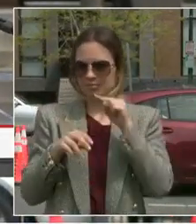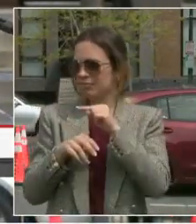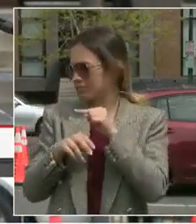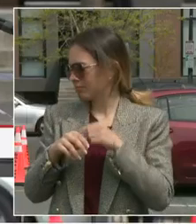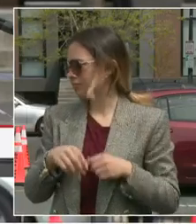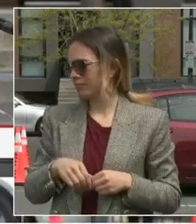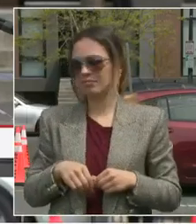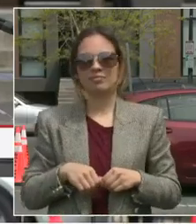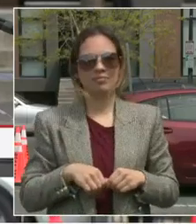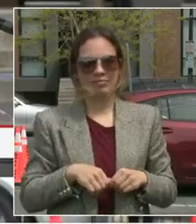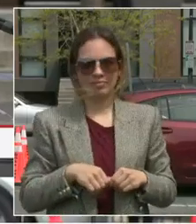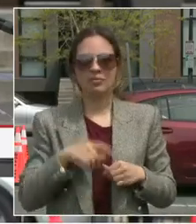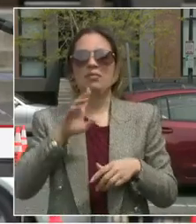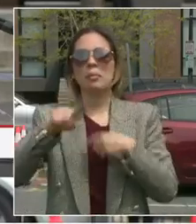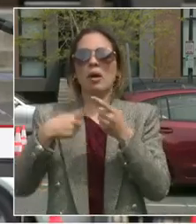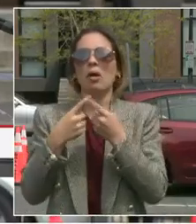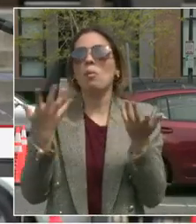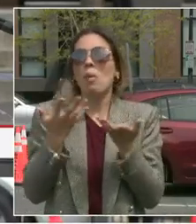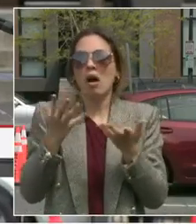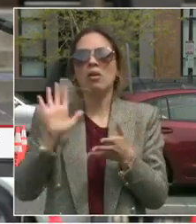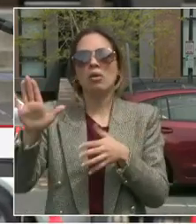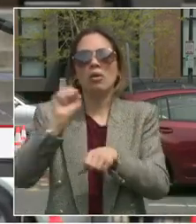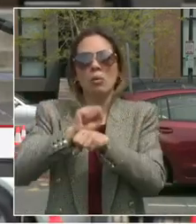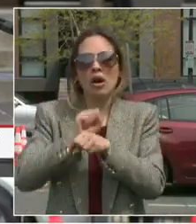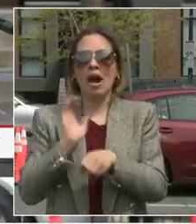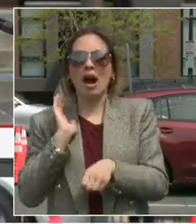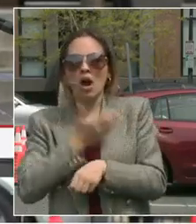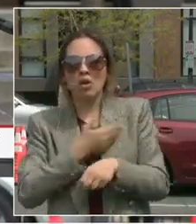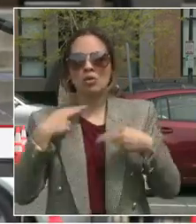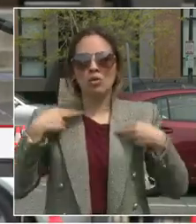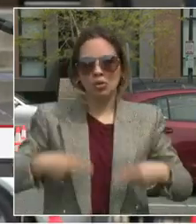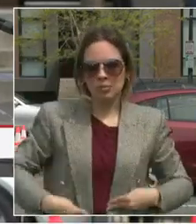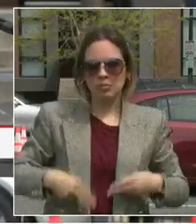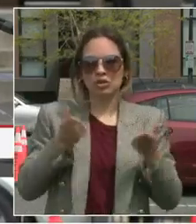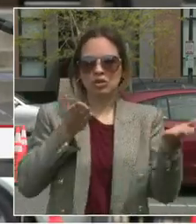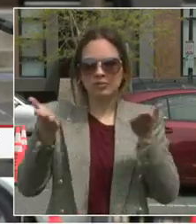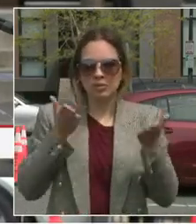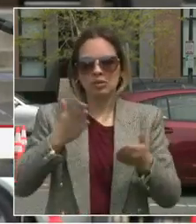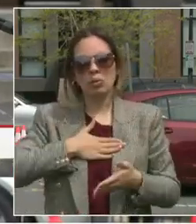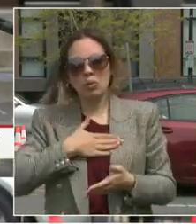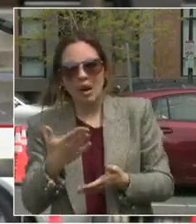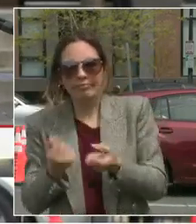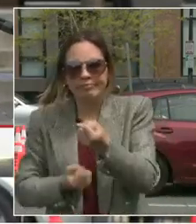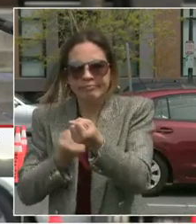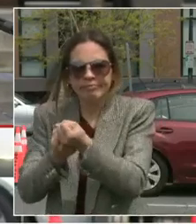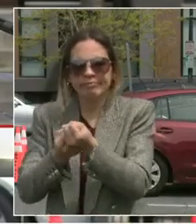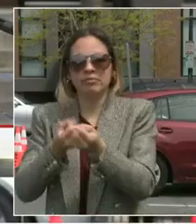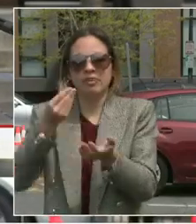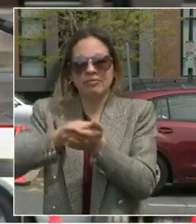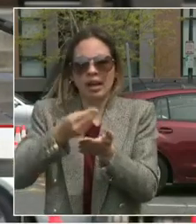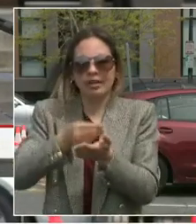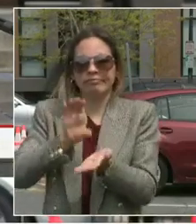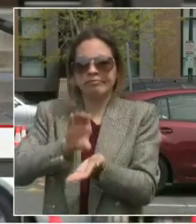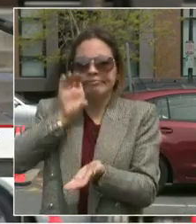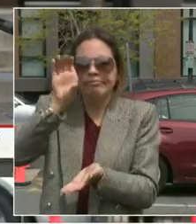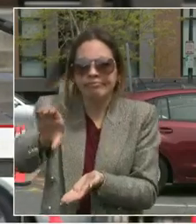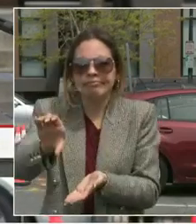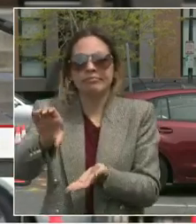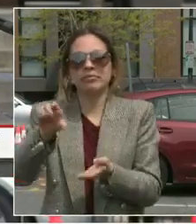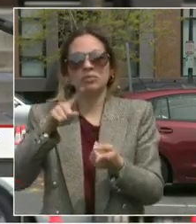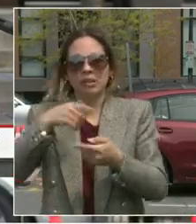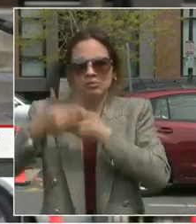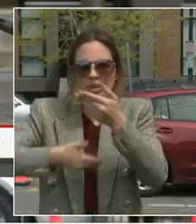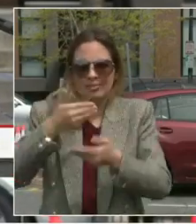on the Human Services Committee, the willingness to fund the resources that are behind a lot of this progress and